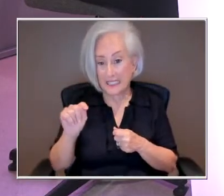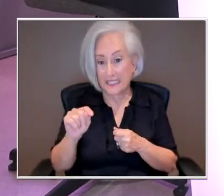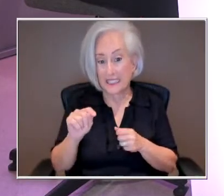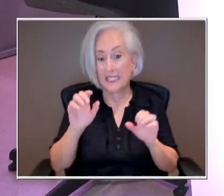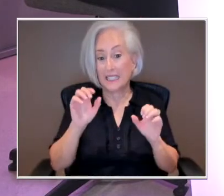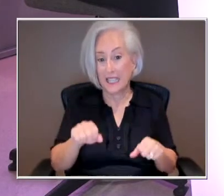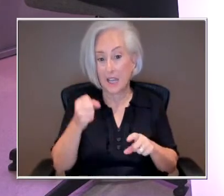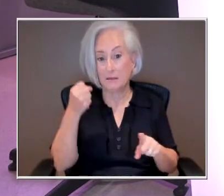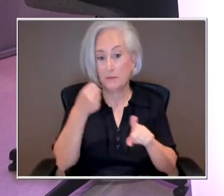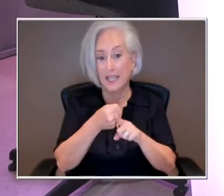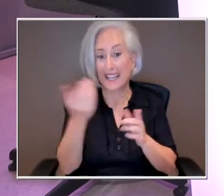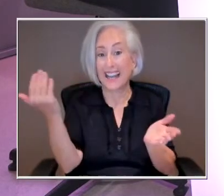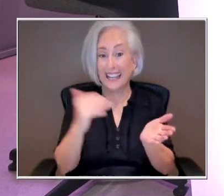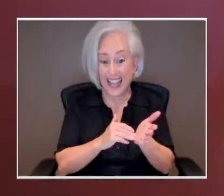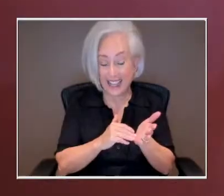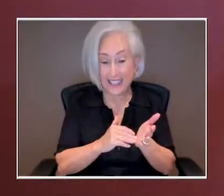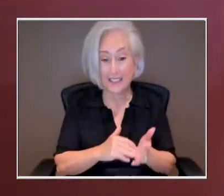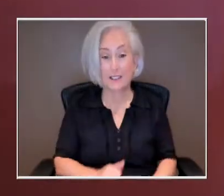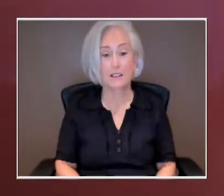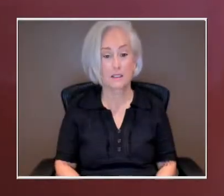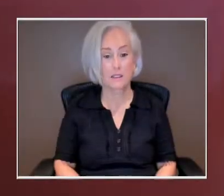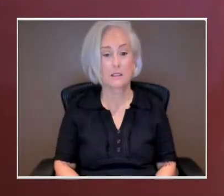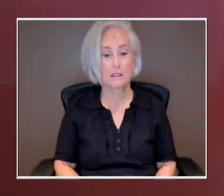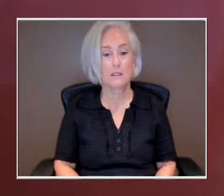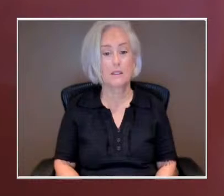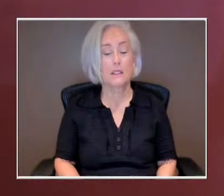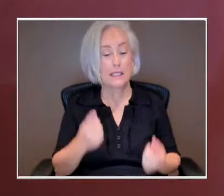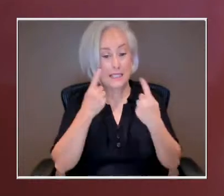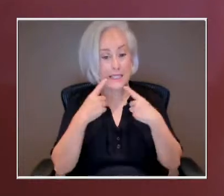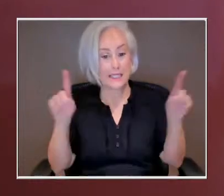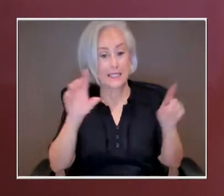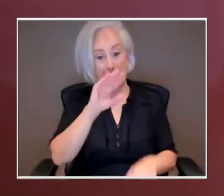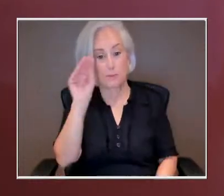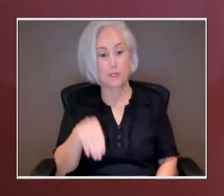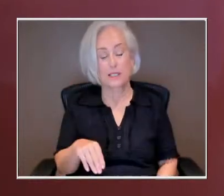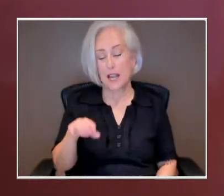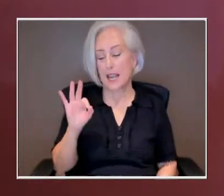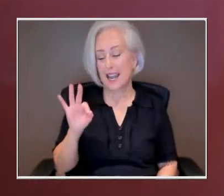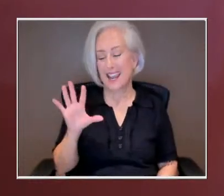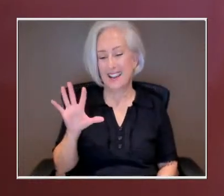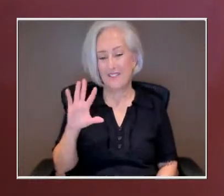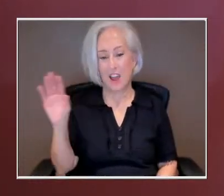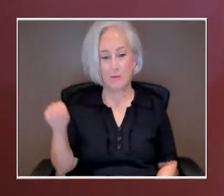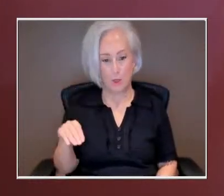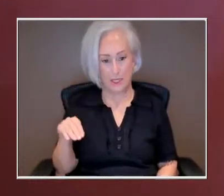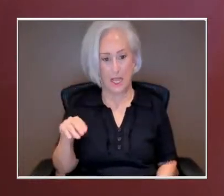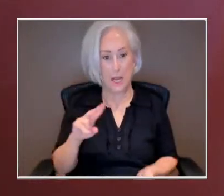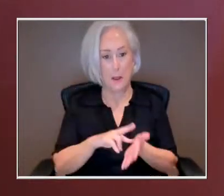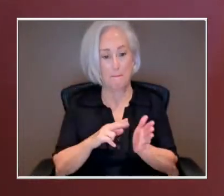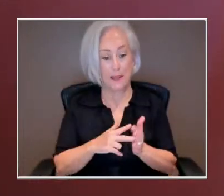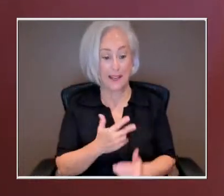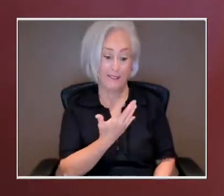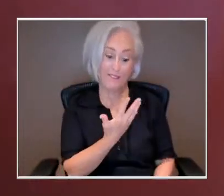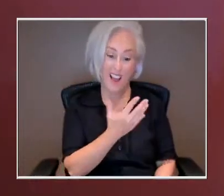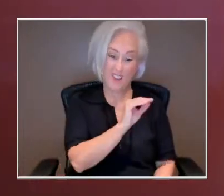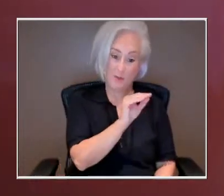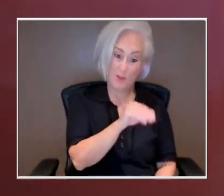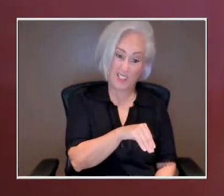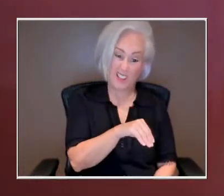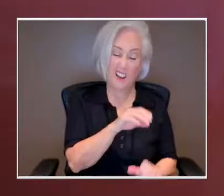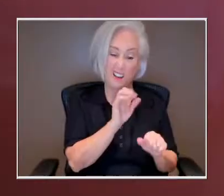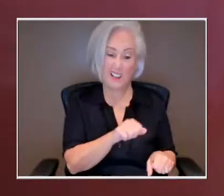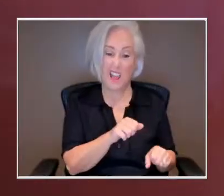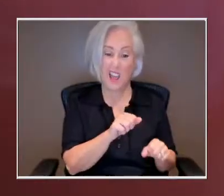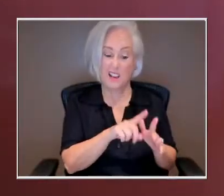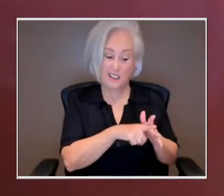back? So the success rate for this ablation is about 95%. So there's a 5% recurrence rate, but most of the